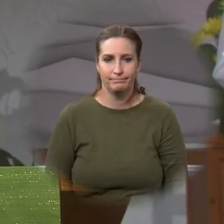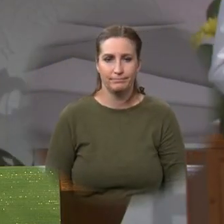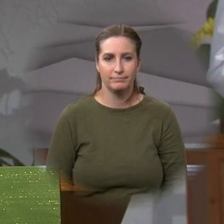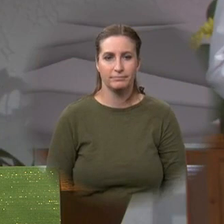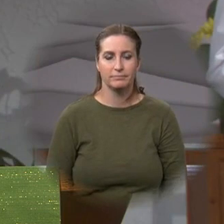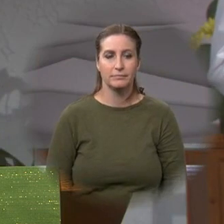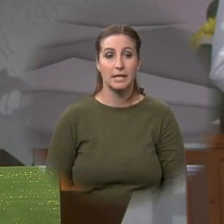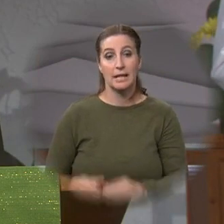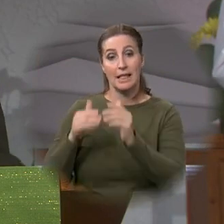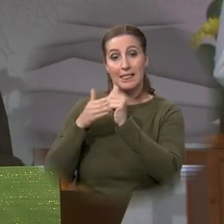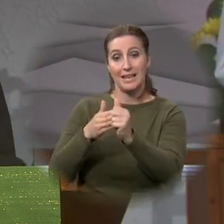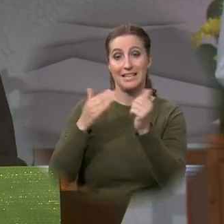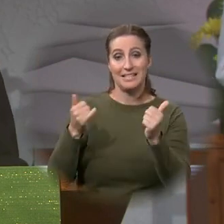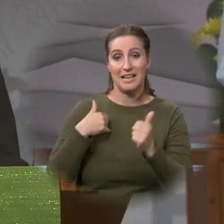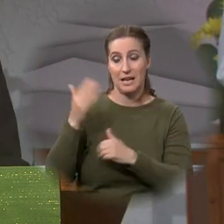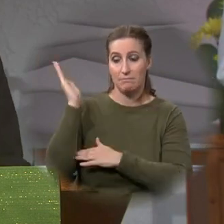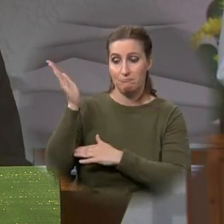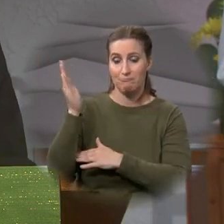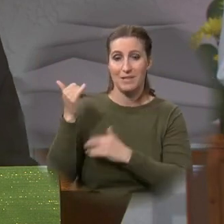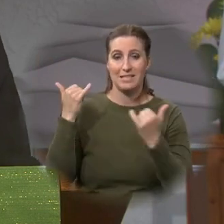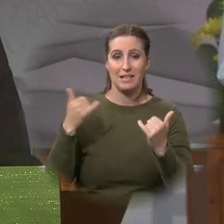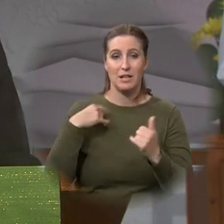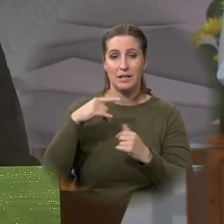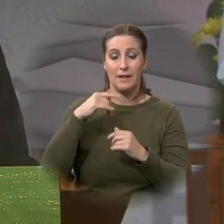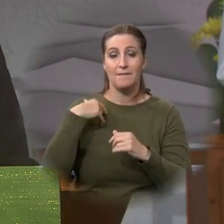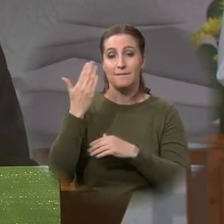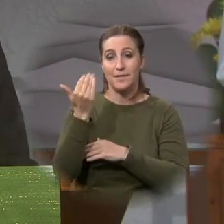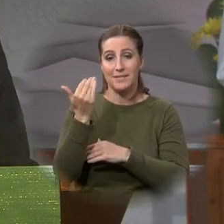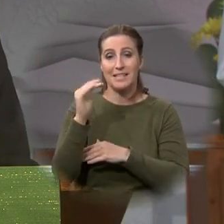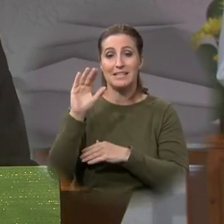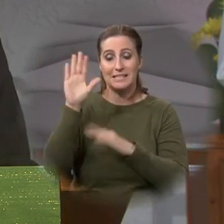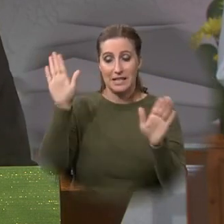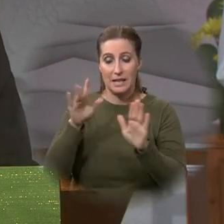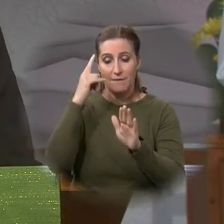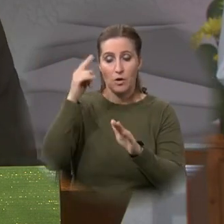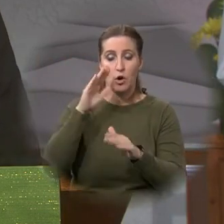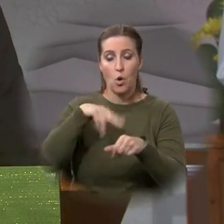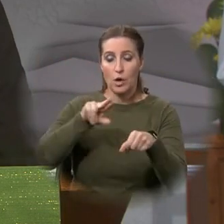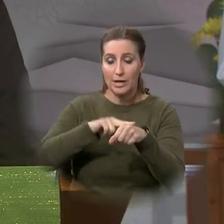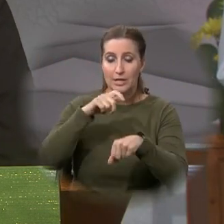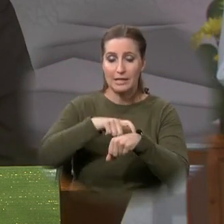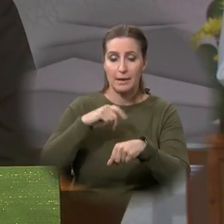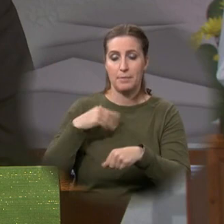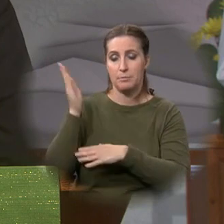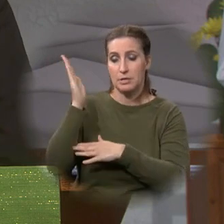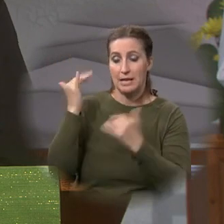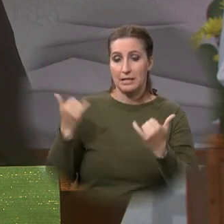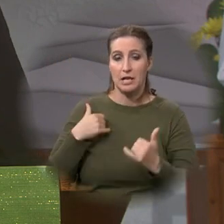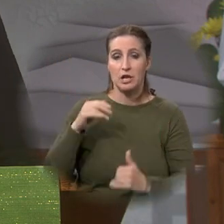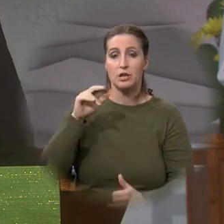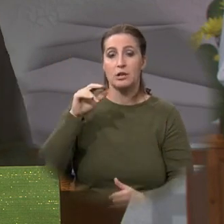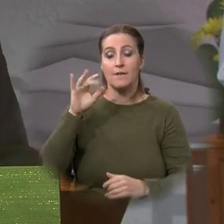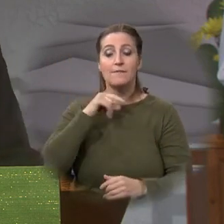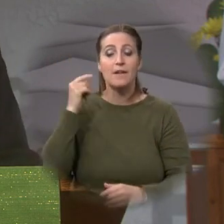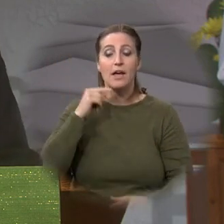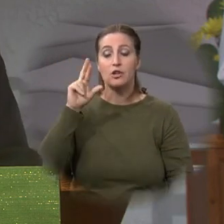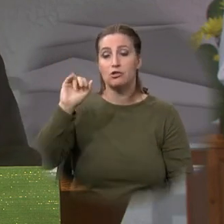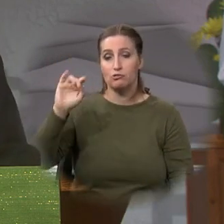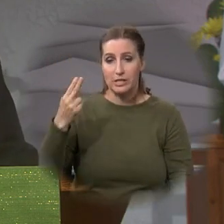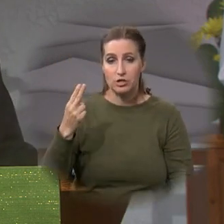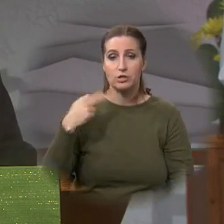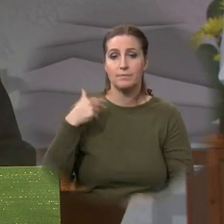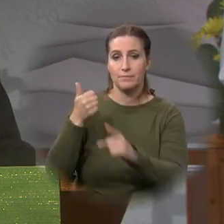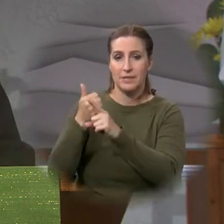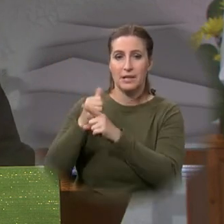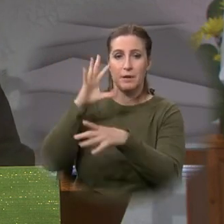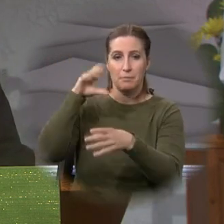Leading us in worship on this 13th Sunday in Summer Ordinary Time as our presider was Father Rich Litzau, a member of